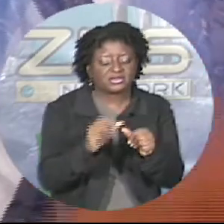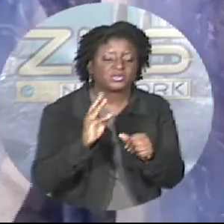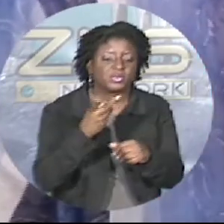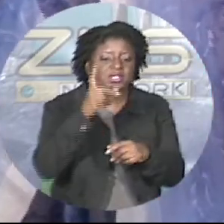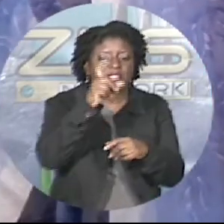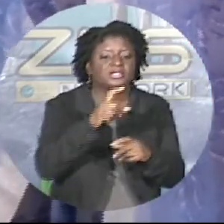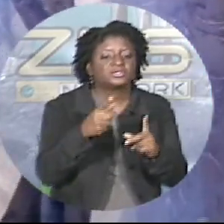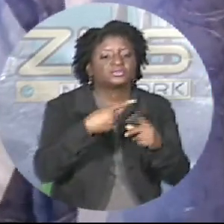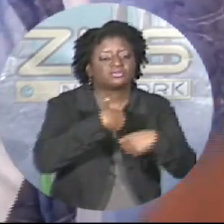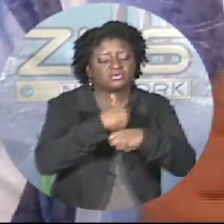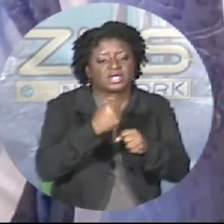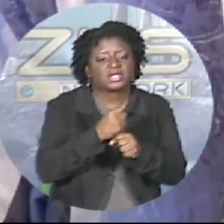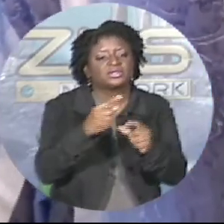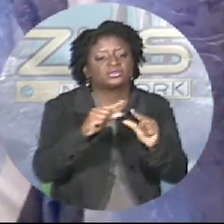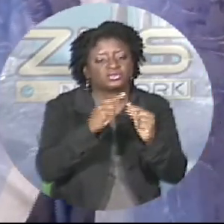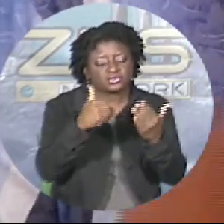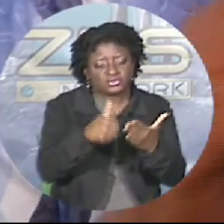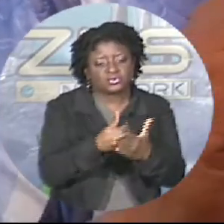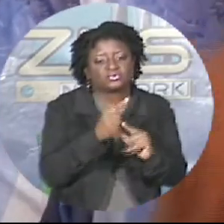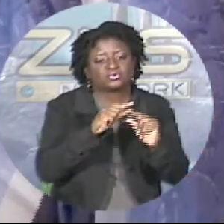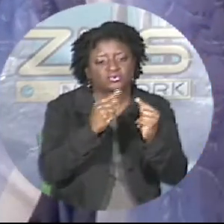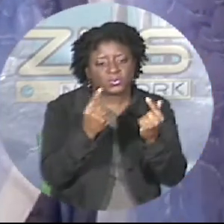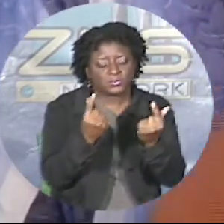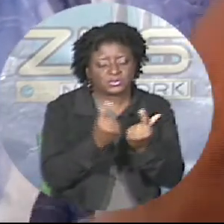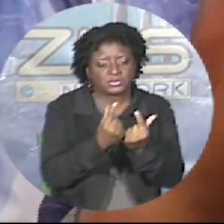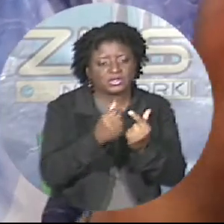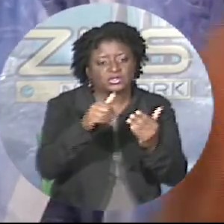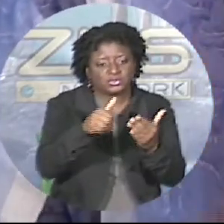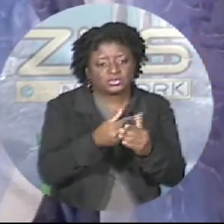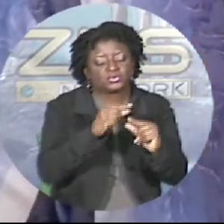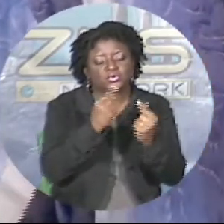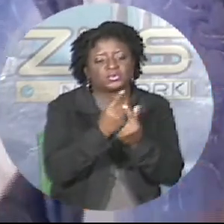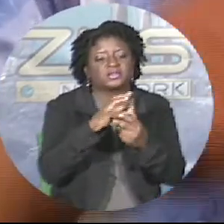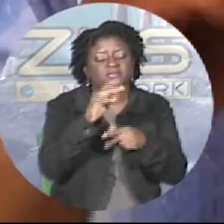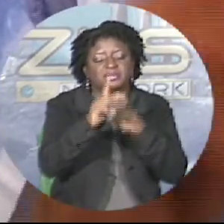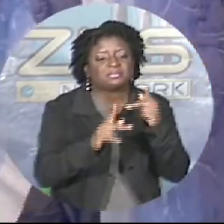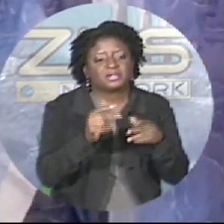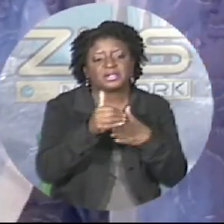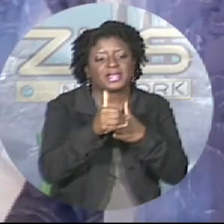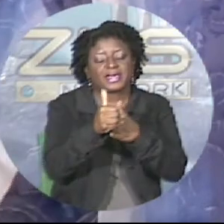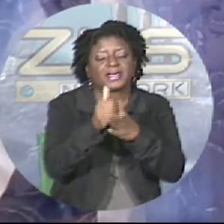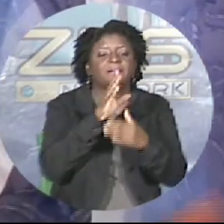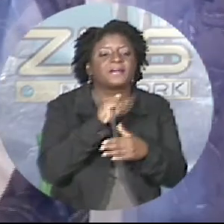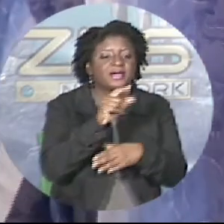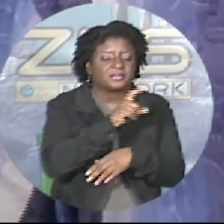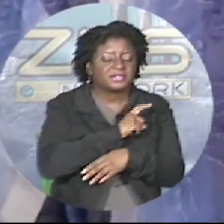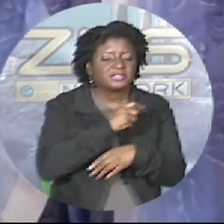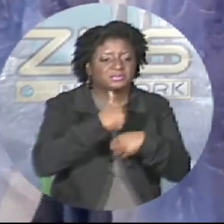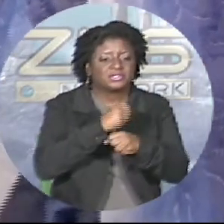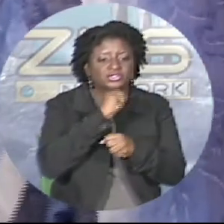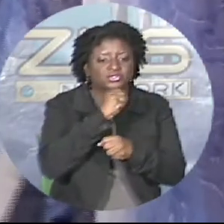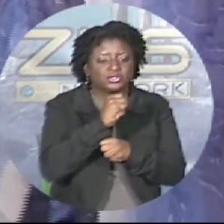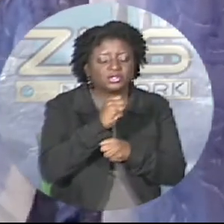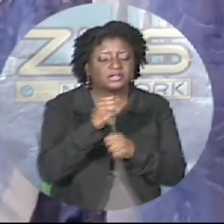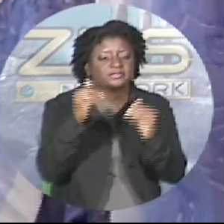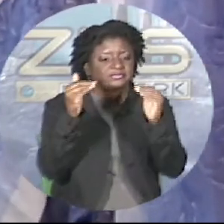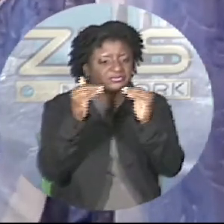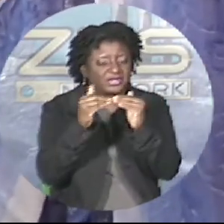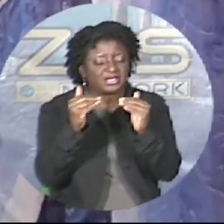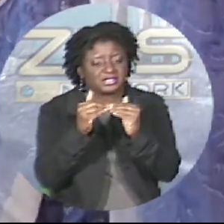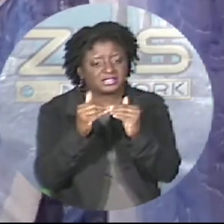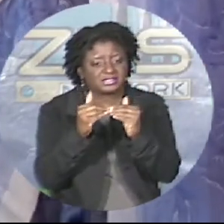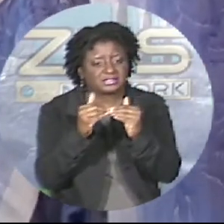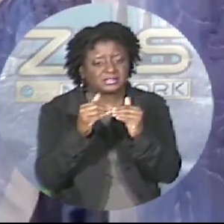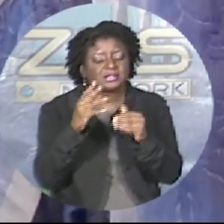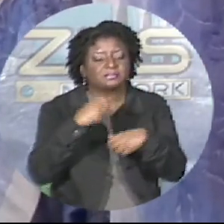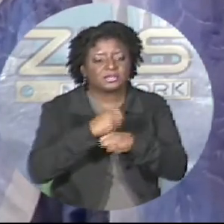by the police force. And this is the other point, to ensure accountability, to ensure fairness, to ensure that we reach the people who we ought